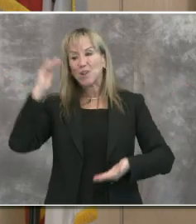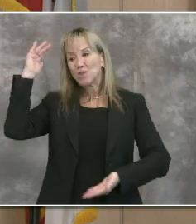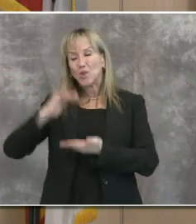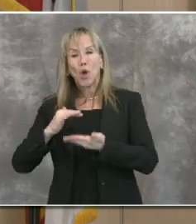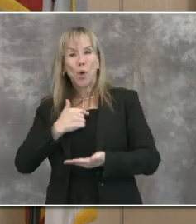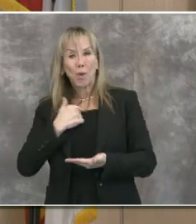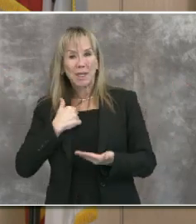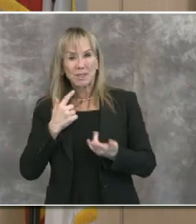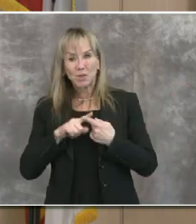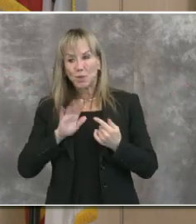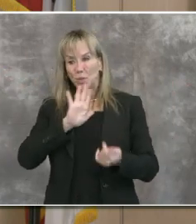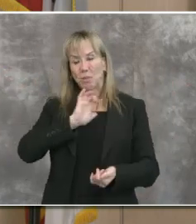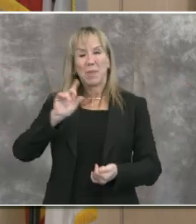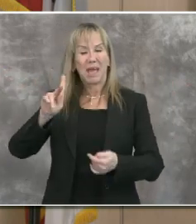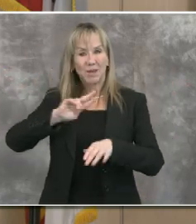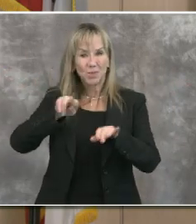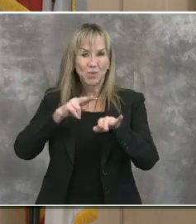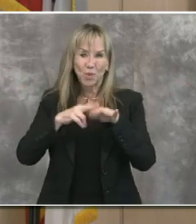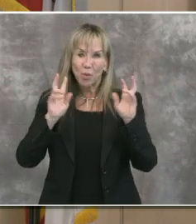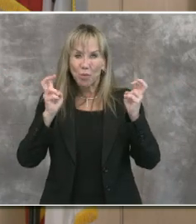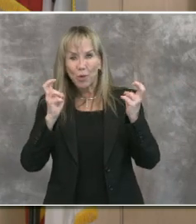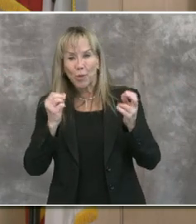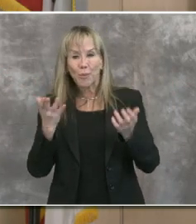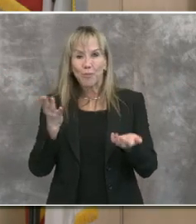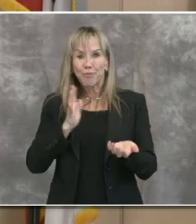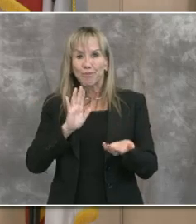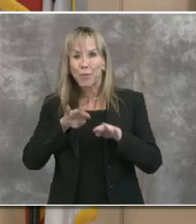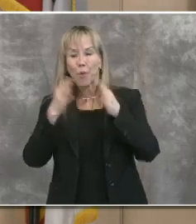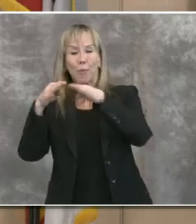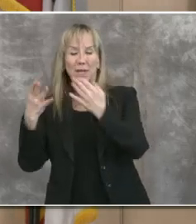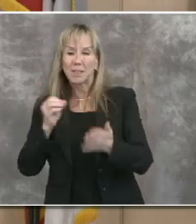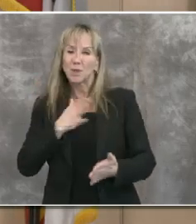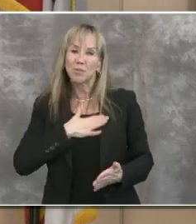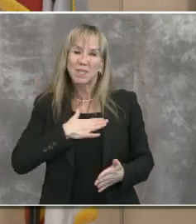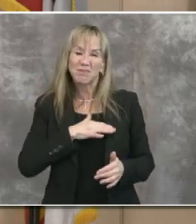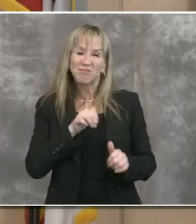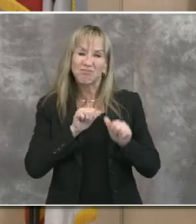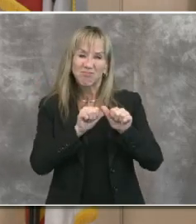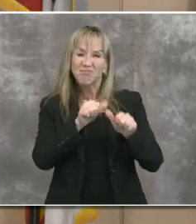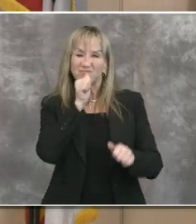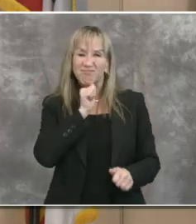we hope that people will continue to hang in there together with us.